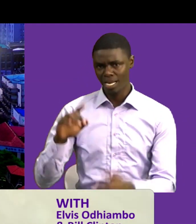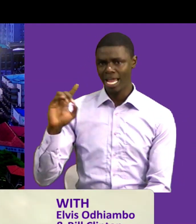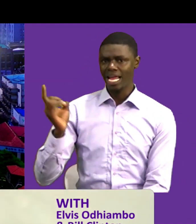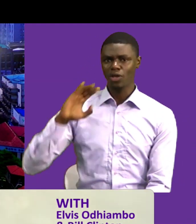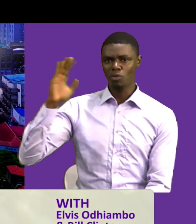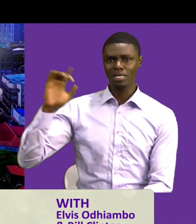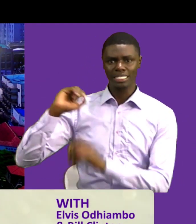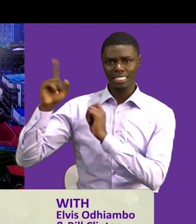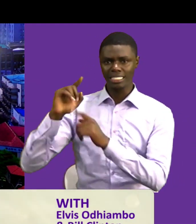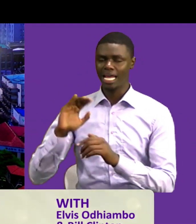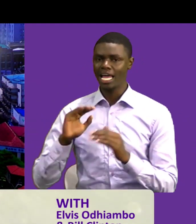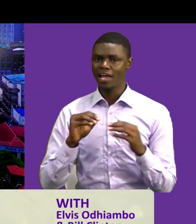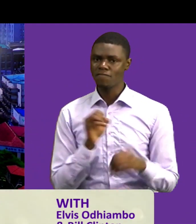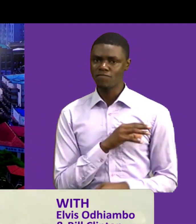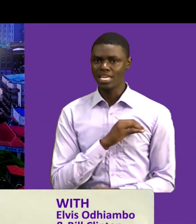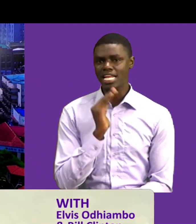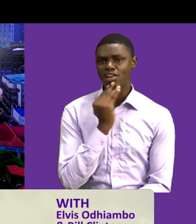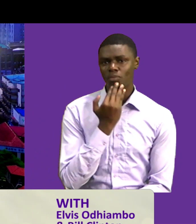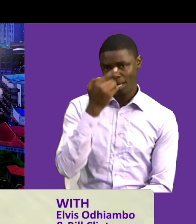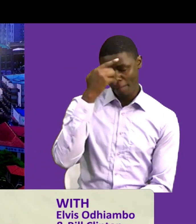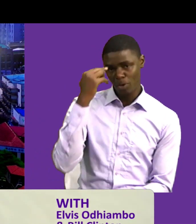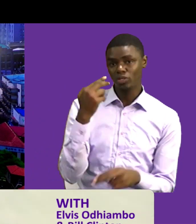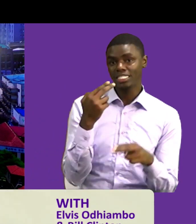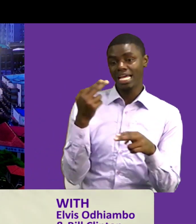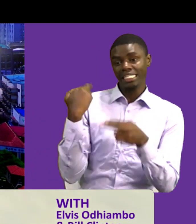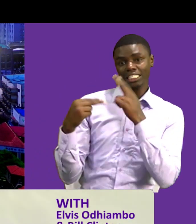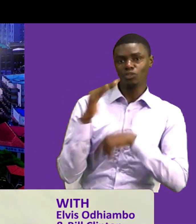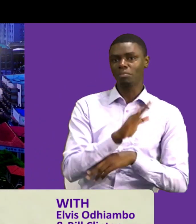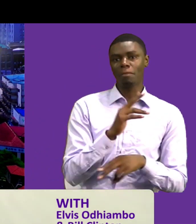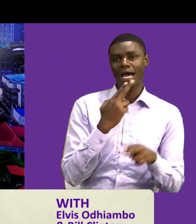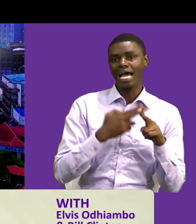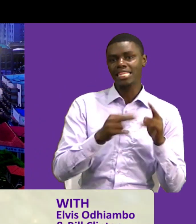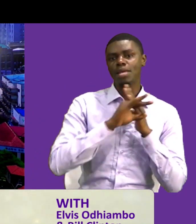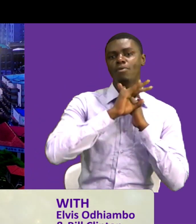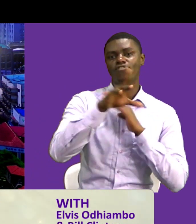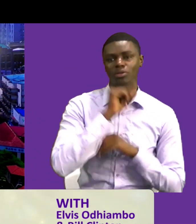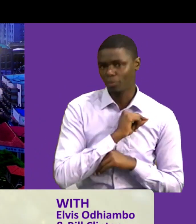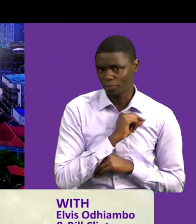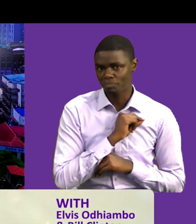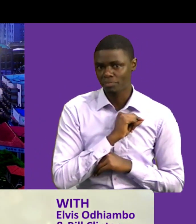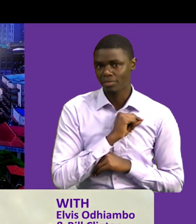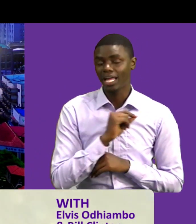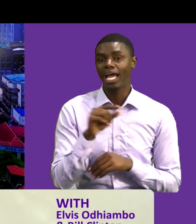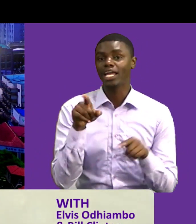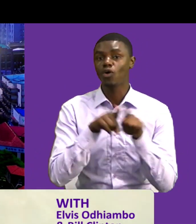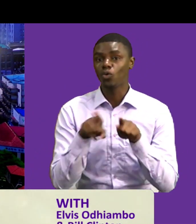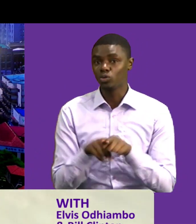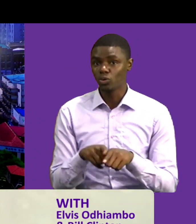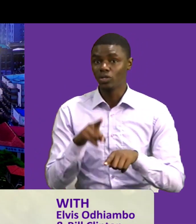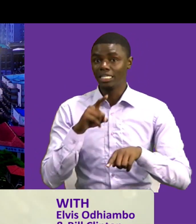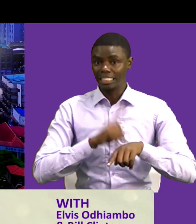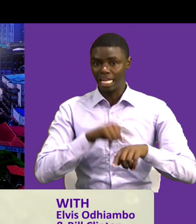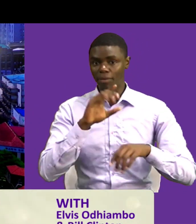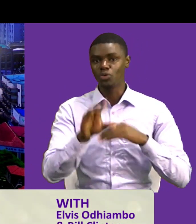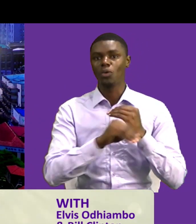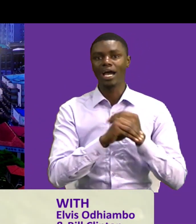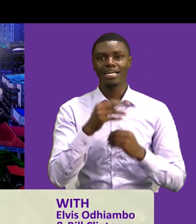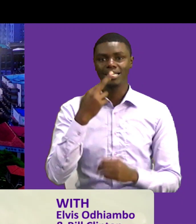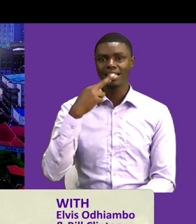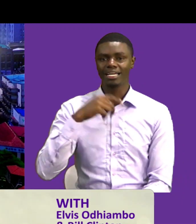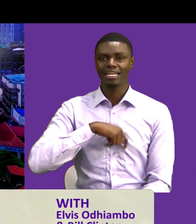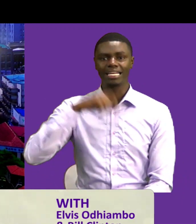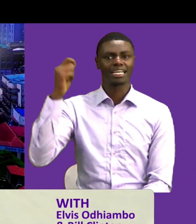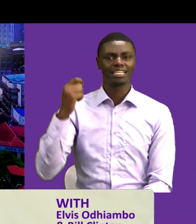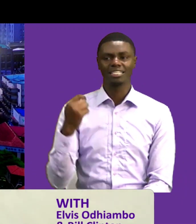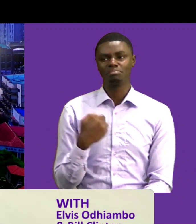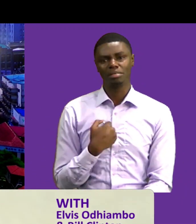City Stars feared Leopards because of their history, because of the name, and also when you had the red card. So I